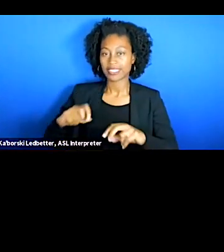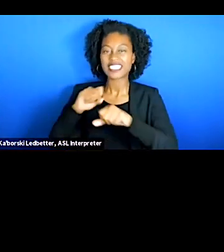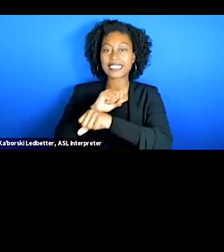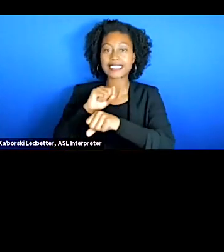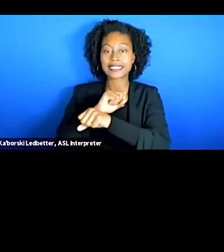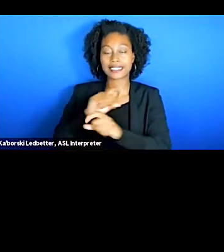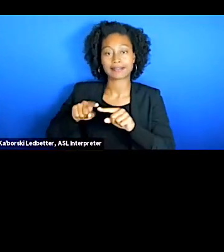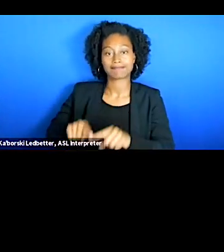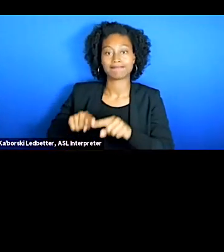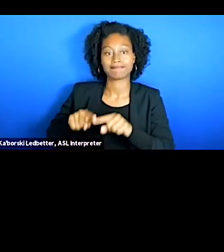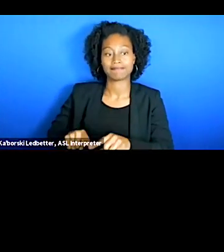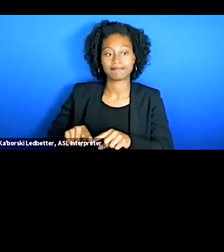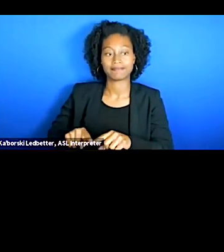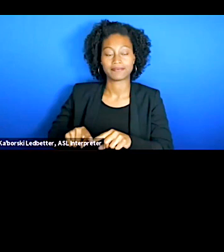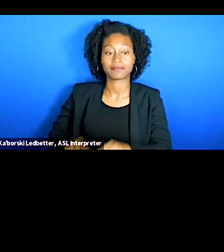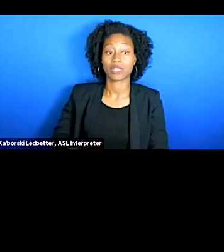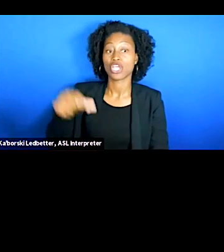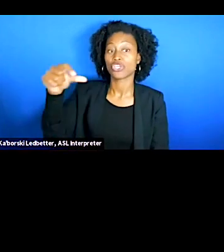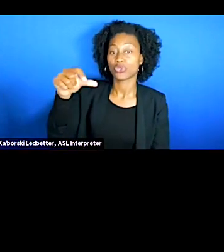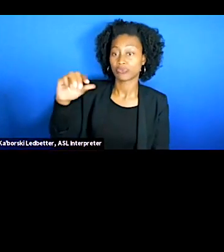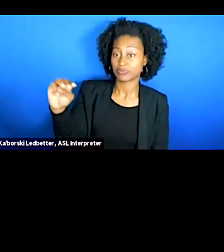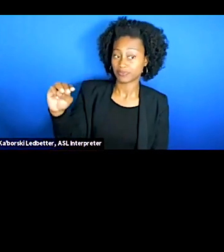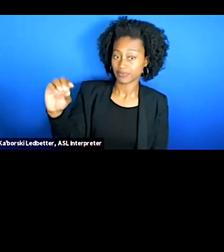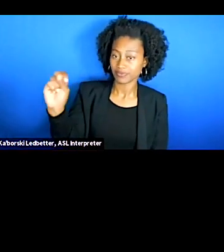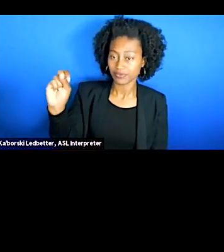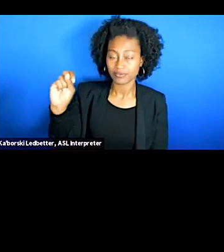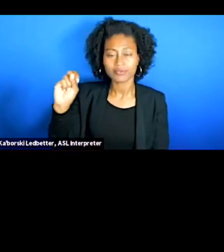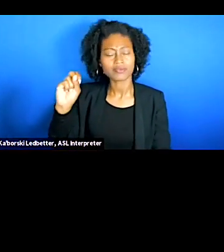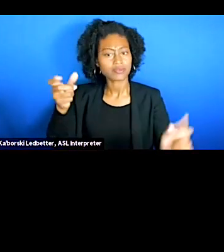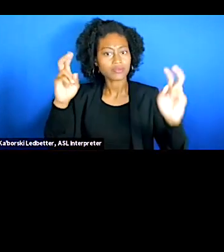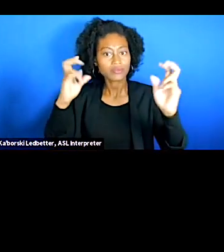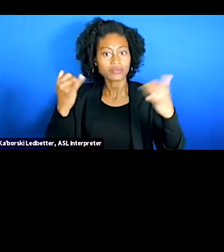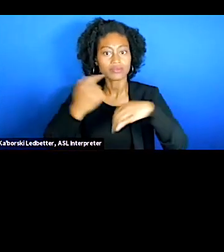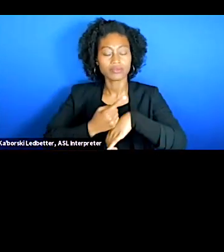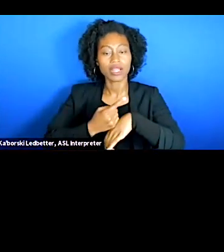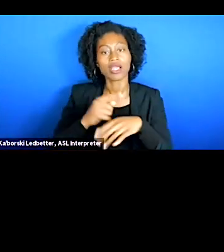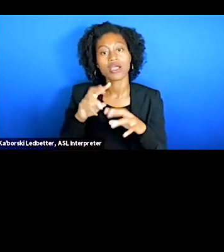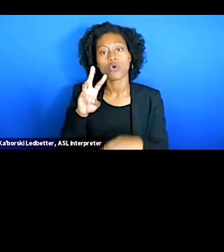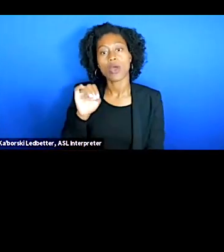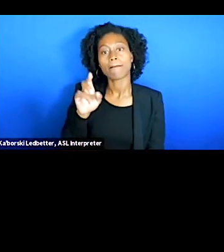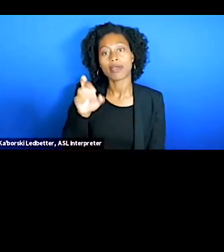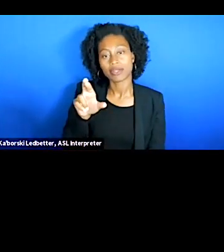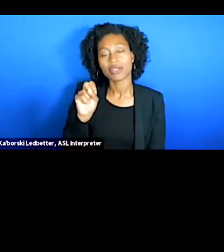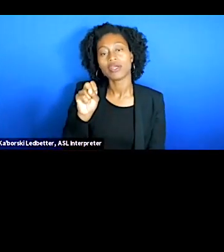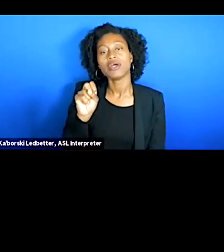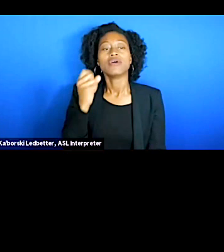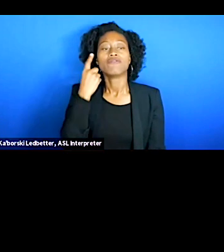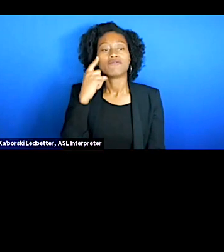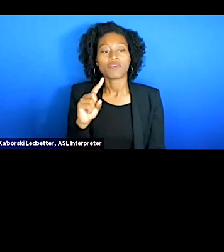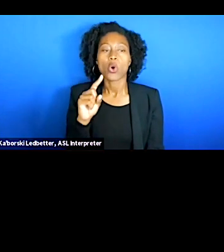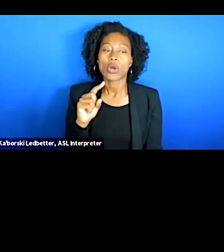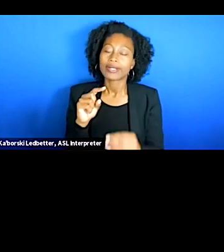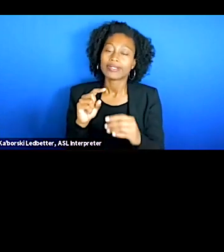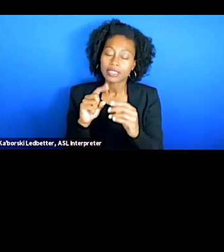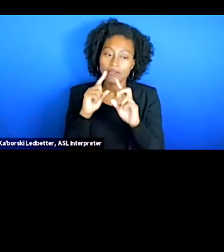qualitative metasynthesis, which is the topic for today's webinar, employs analysis and interpretation of the literature to develop